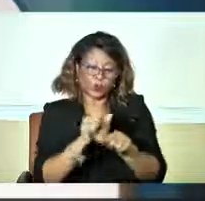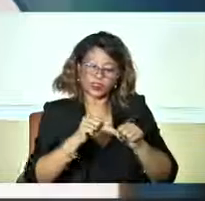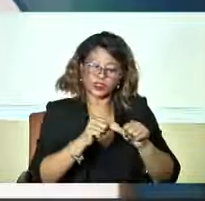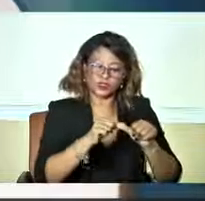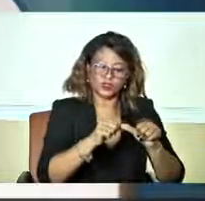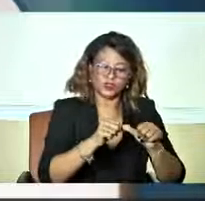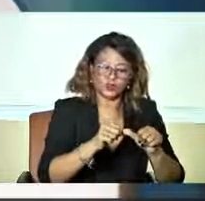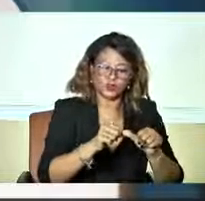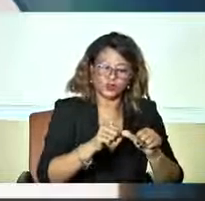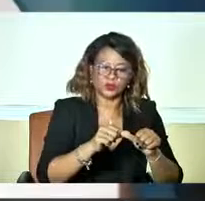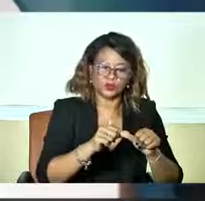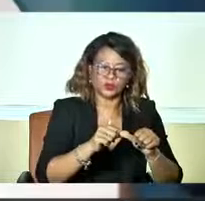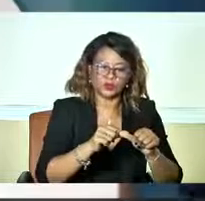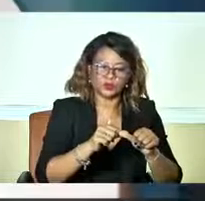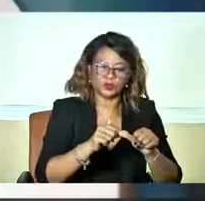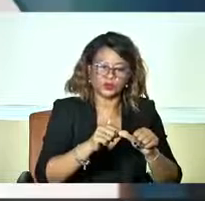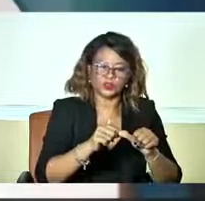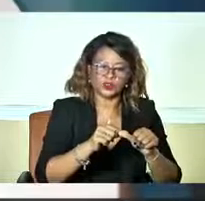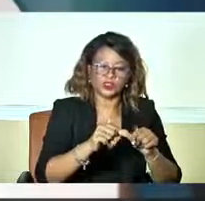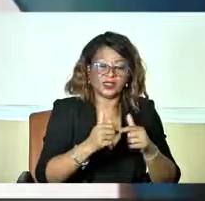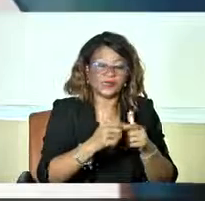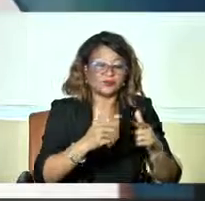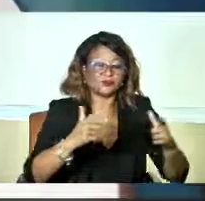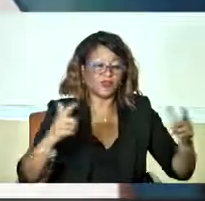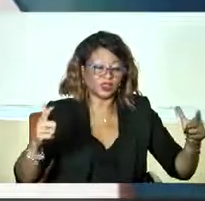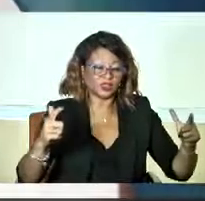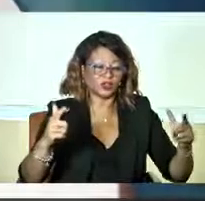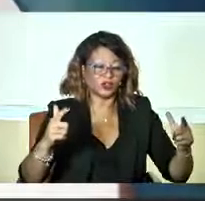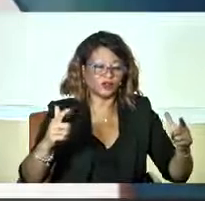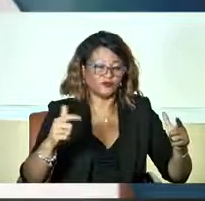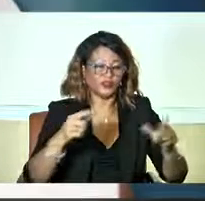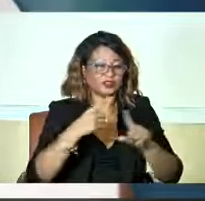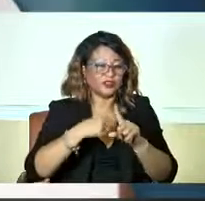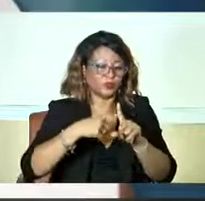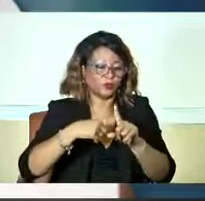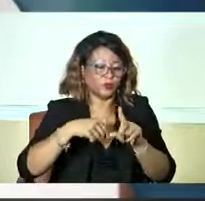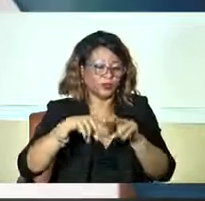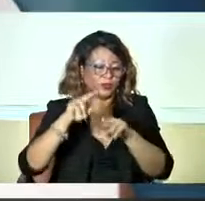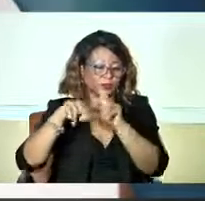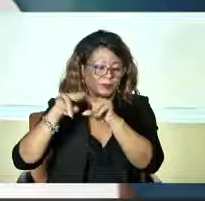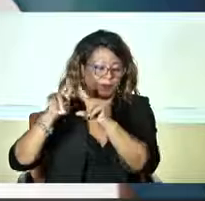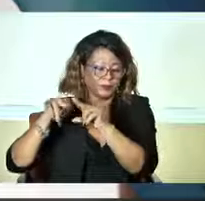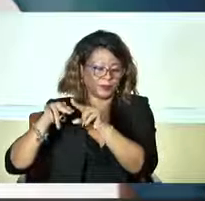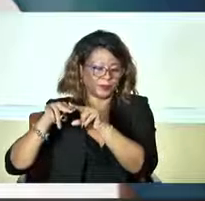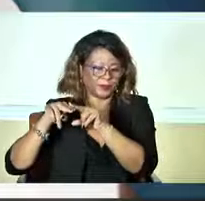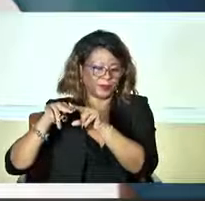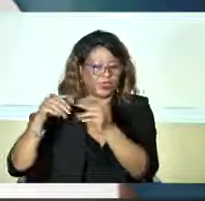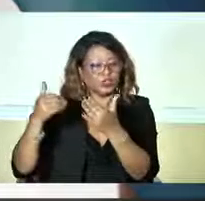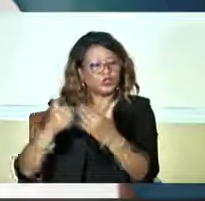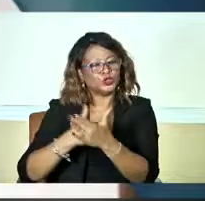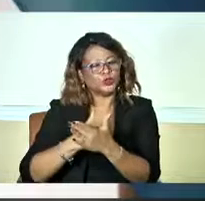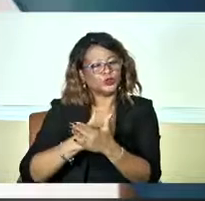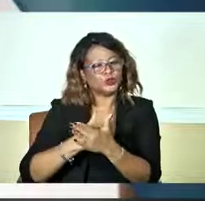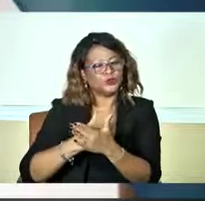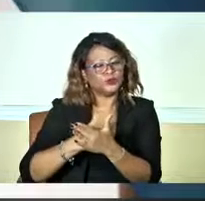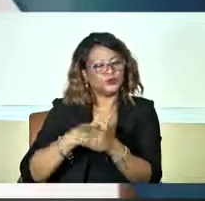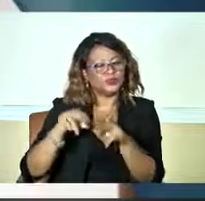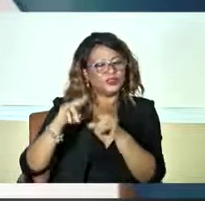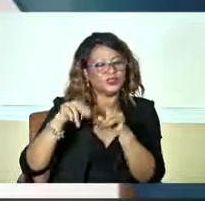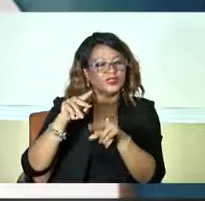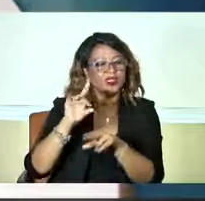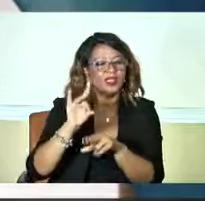continues to proceed on the expansion of the temporary facility. This new facility is